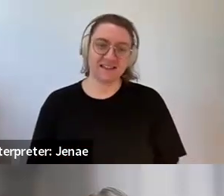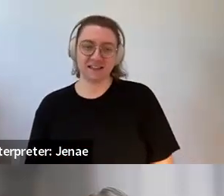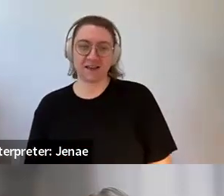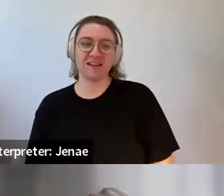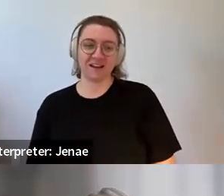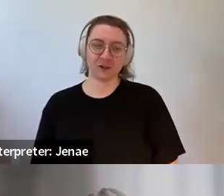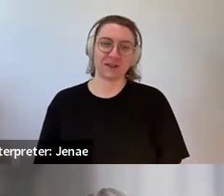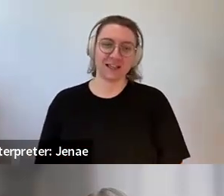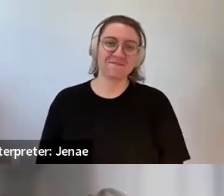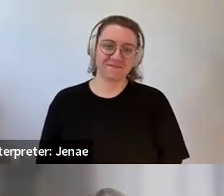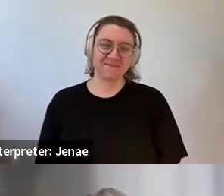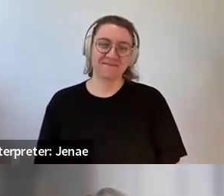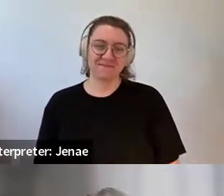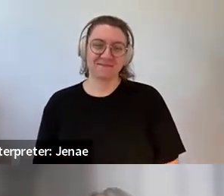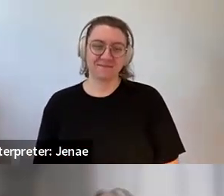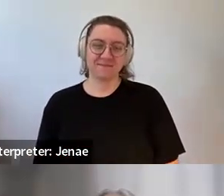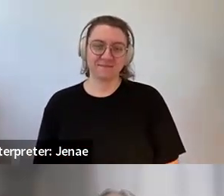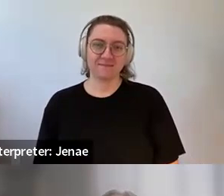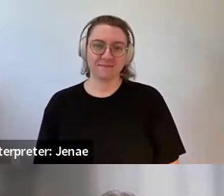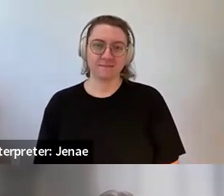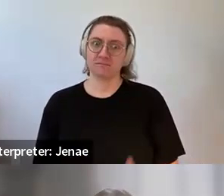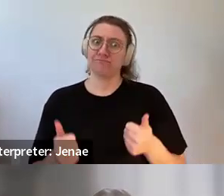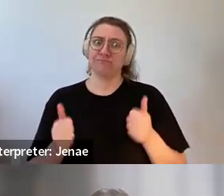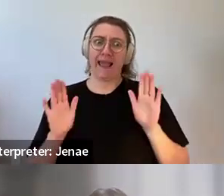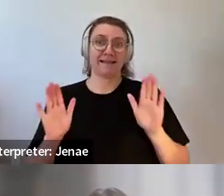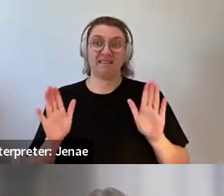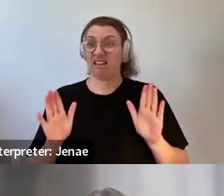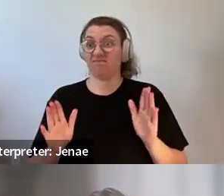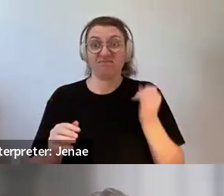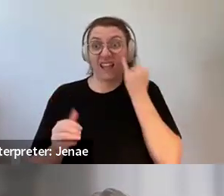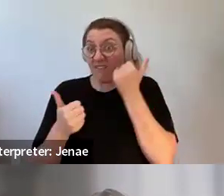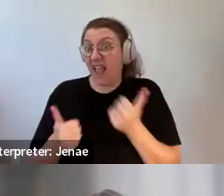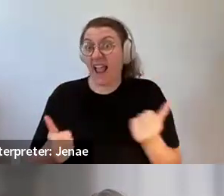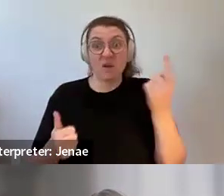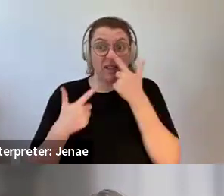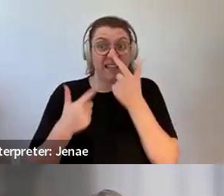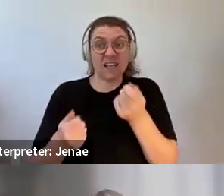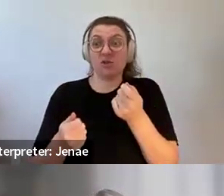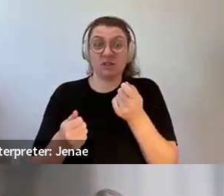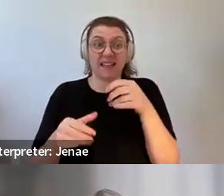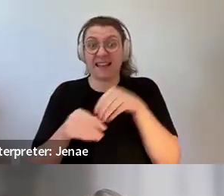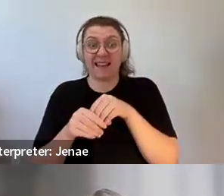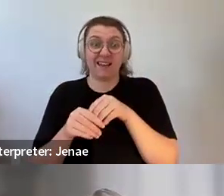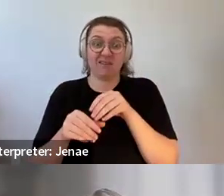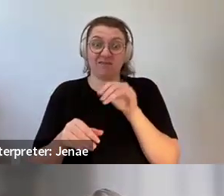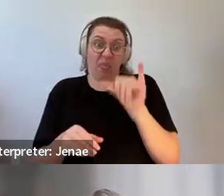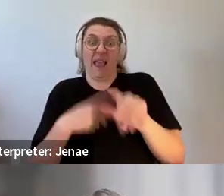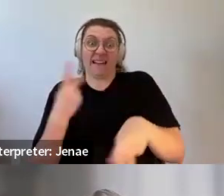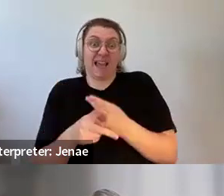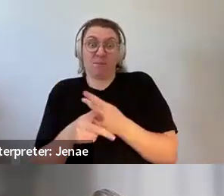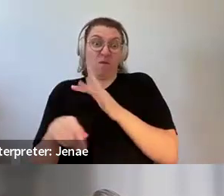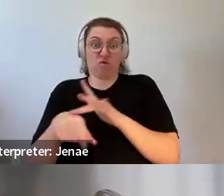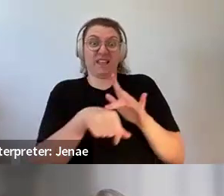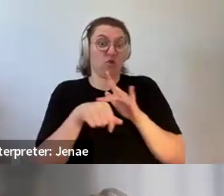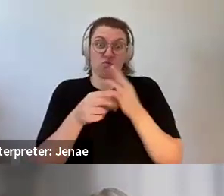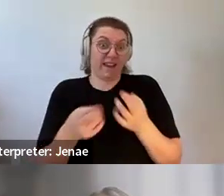Correct. Yes, these can be done virtually. Excellent. If anyone is interested in any resources like this for the future,